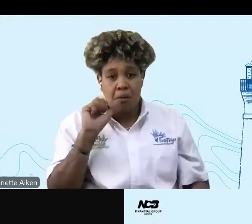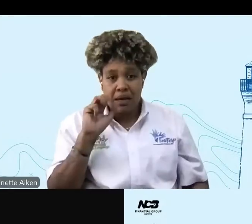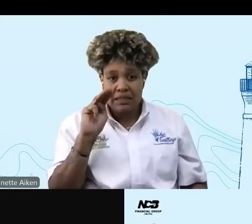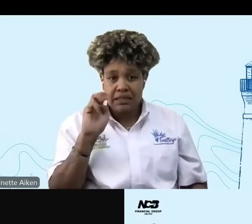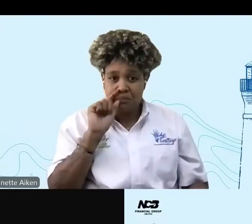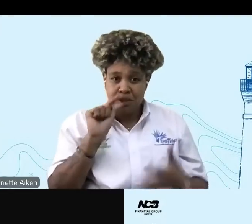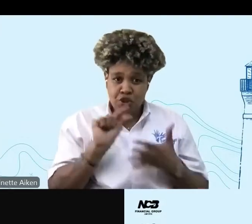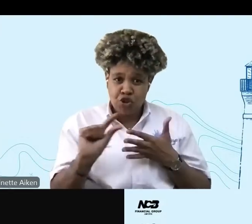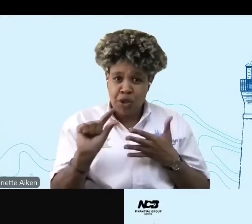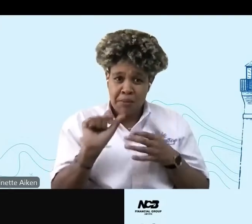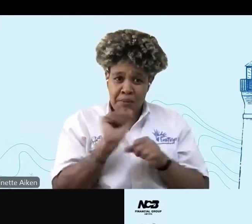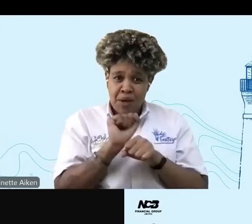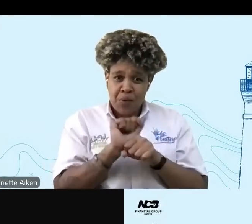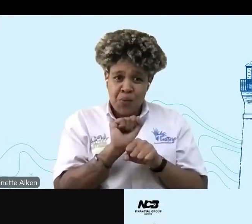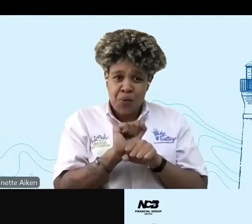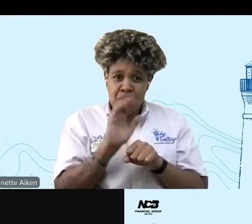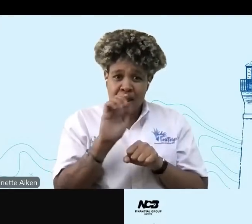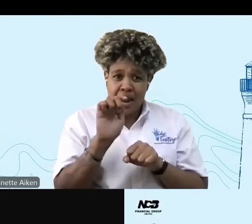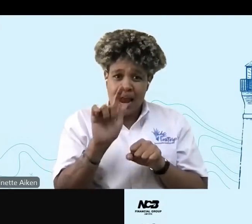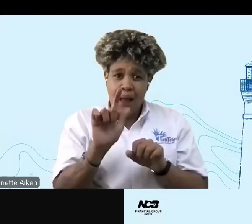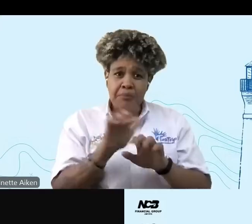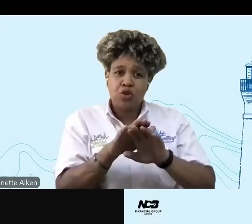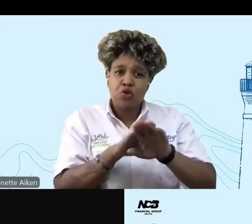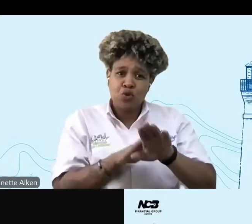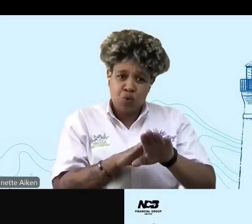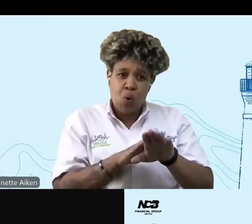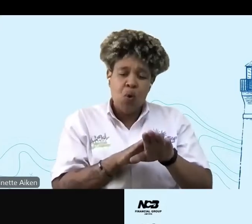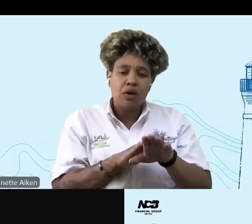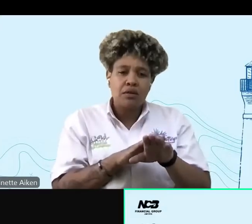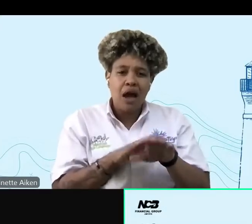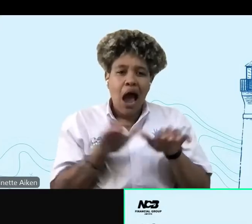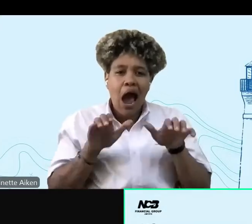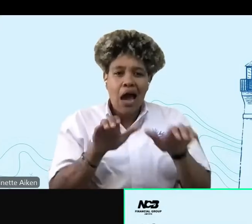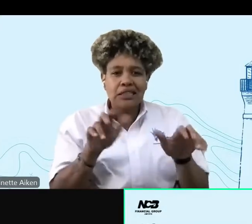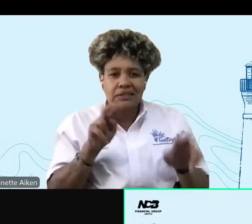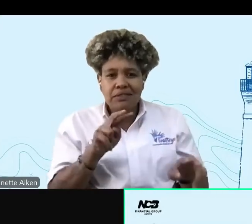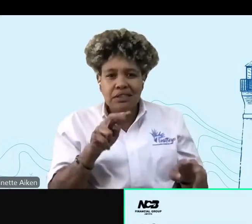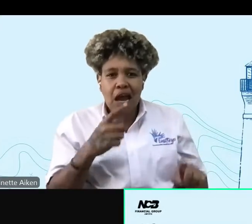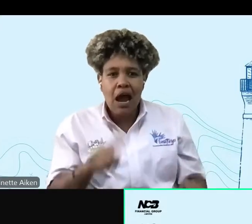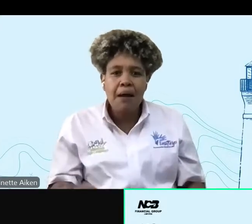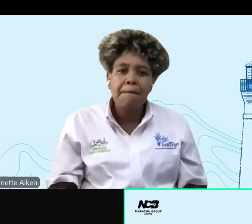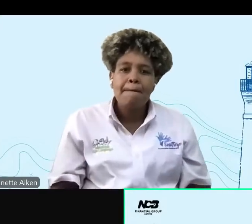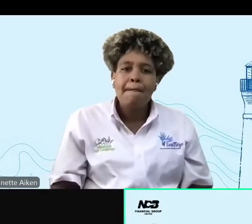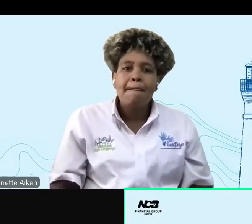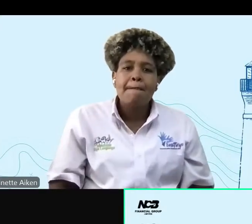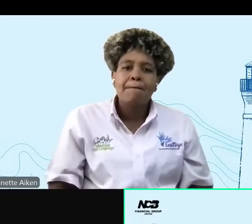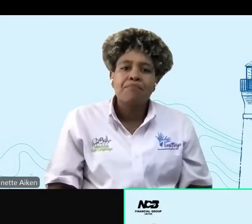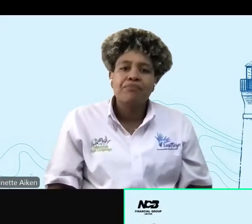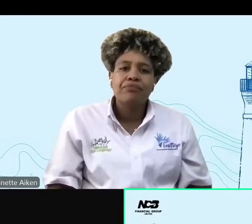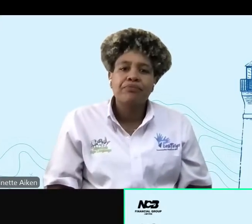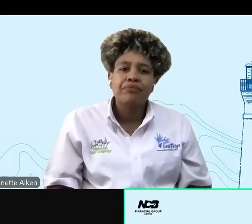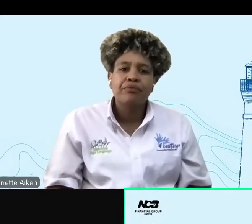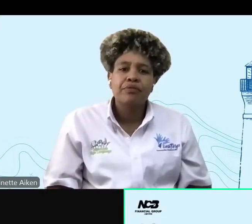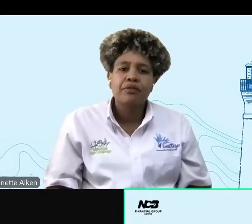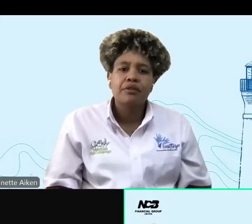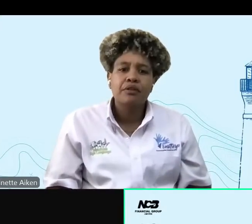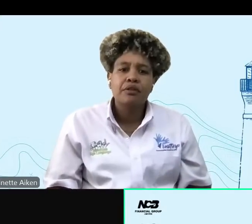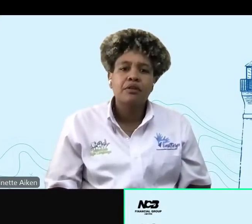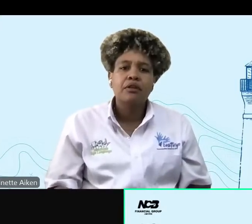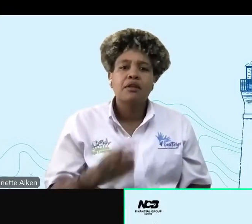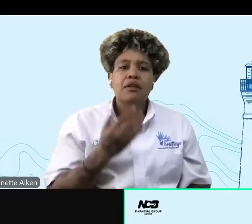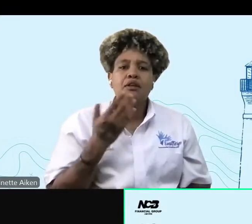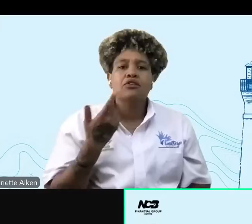supplement working capital due to slower business activity? Thanks, Dave. And I'll try and be brief so that I can get the answer in case